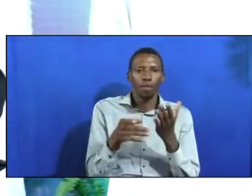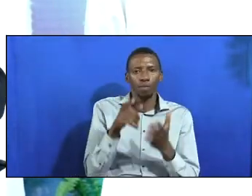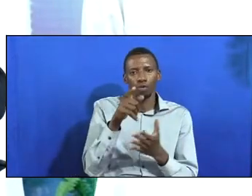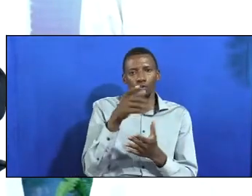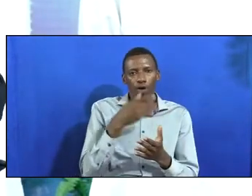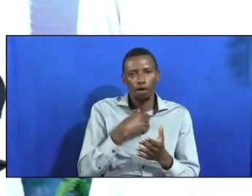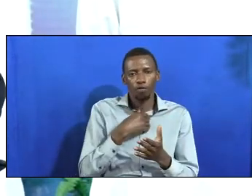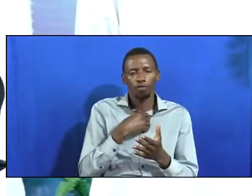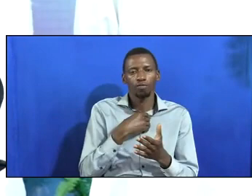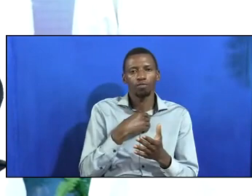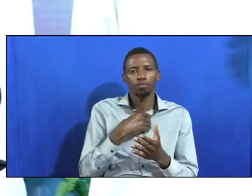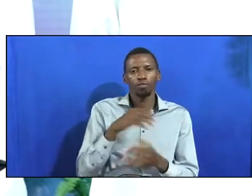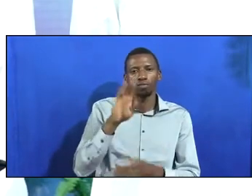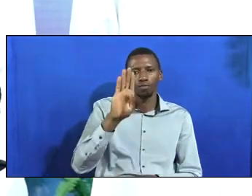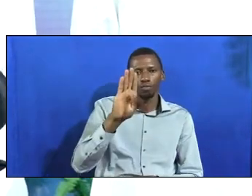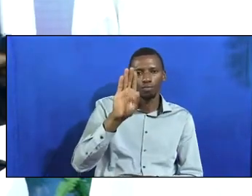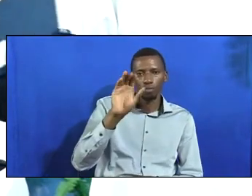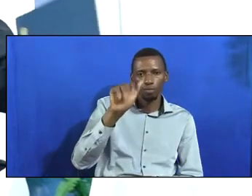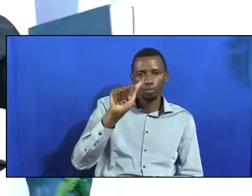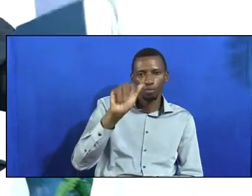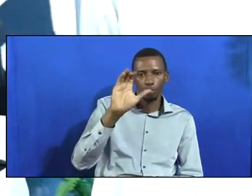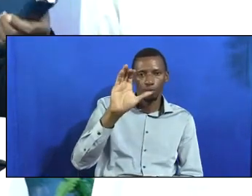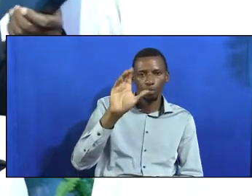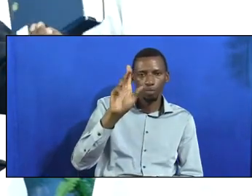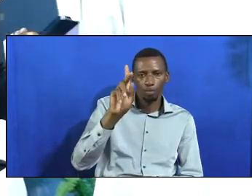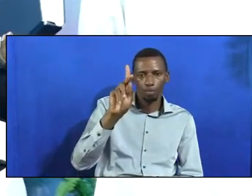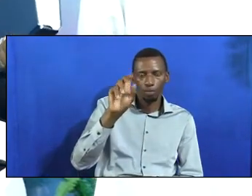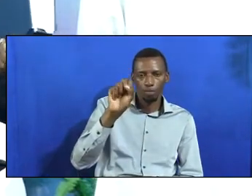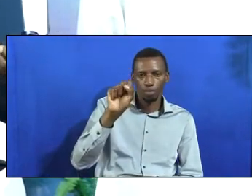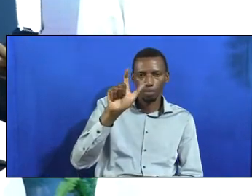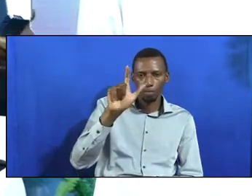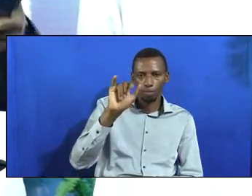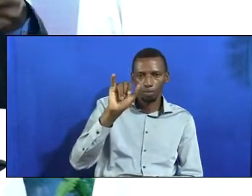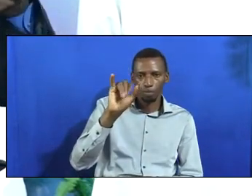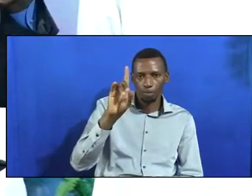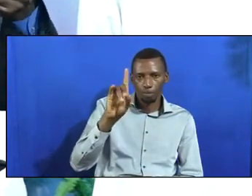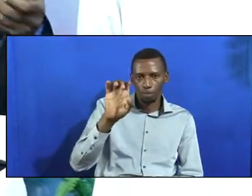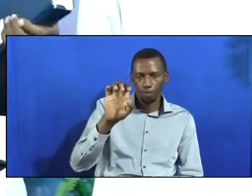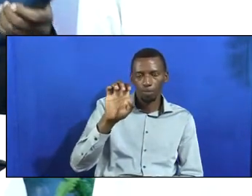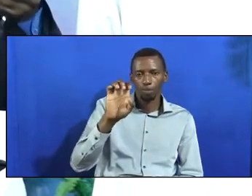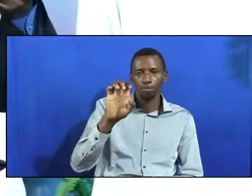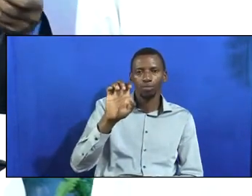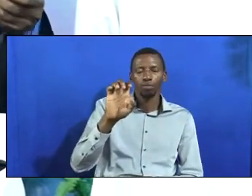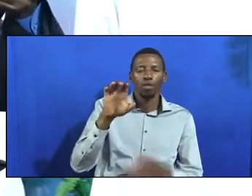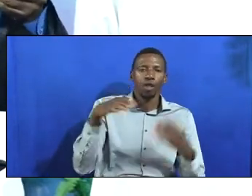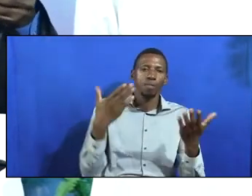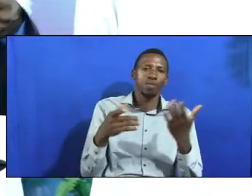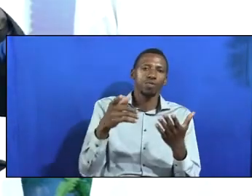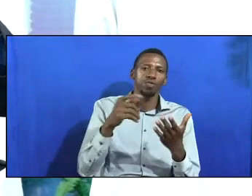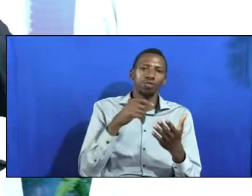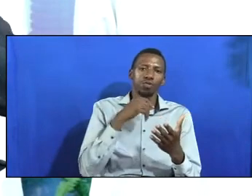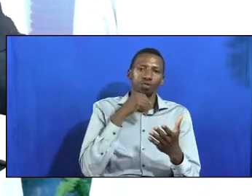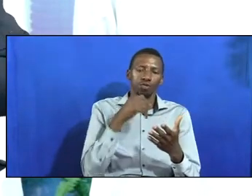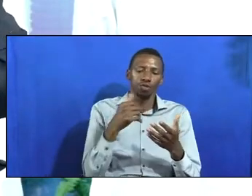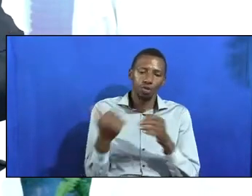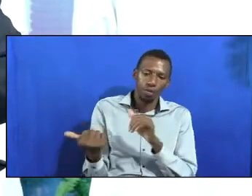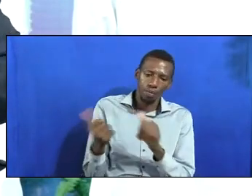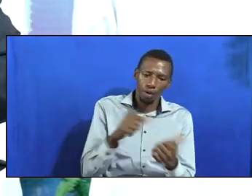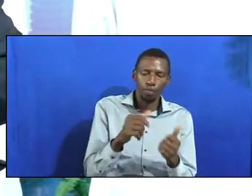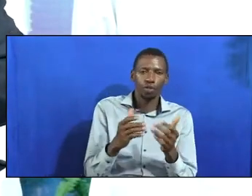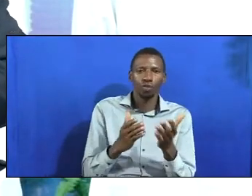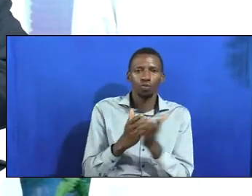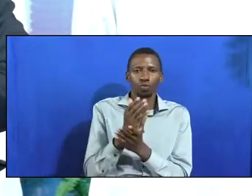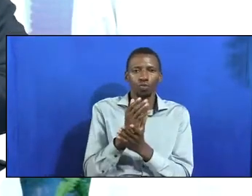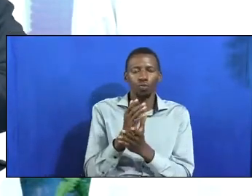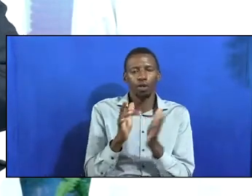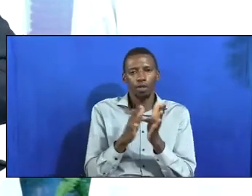you have never been baptized, or you have not been keeping the Sabbath of the Lord, or you did not enjoy the Bible baptism. Like